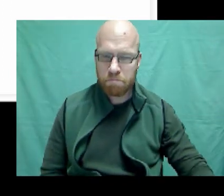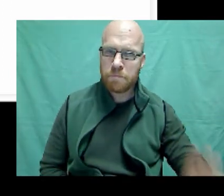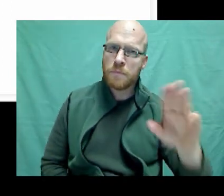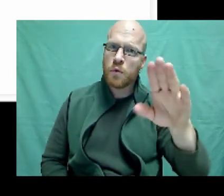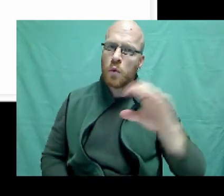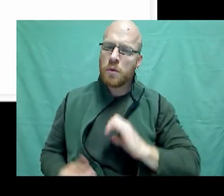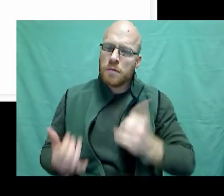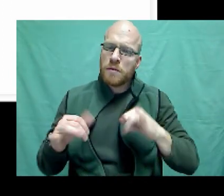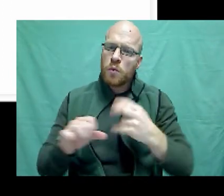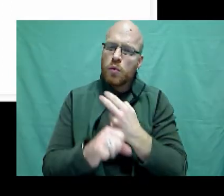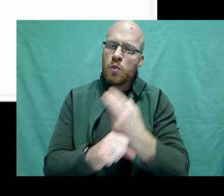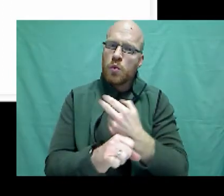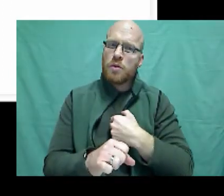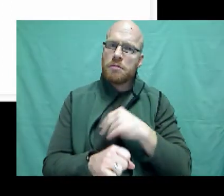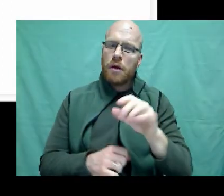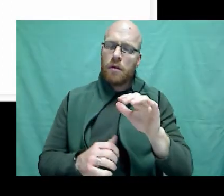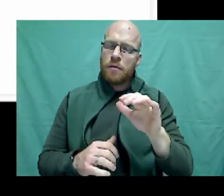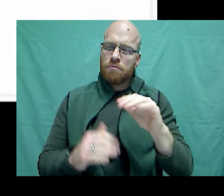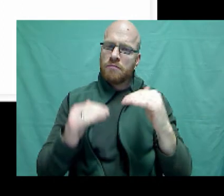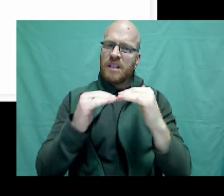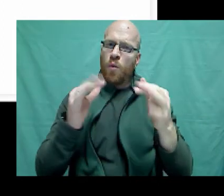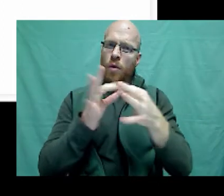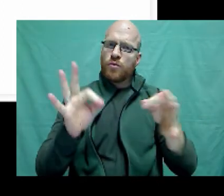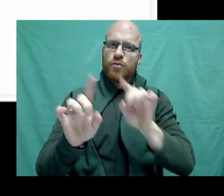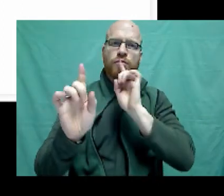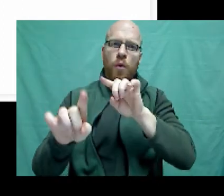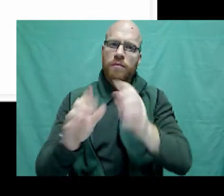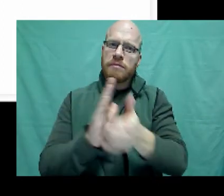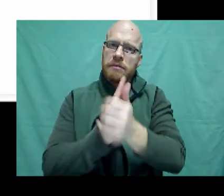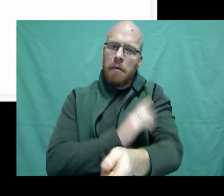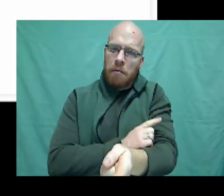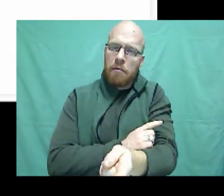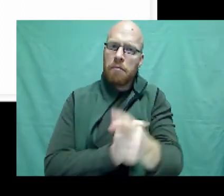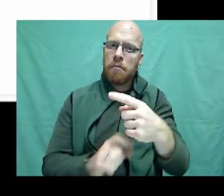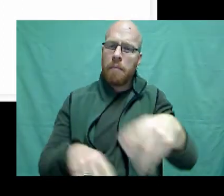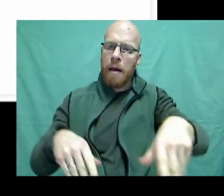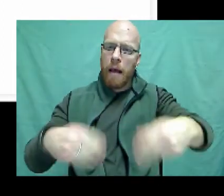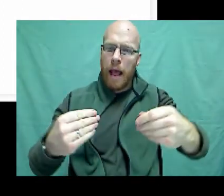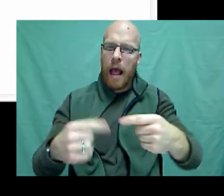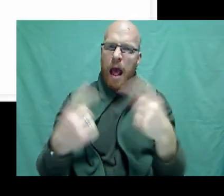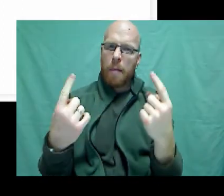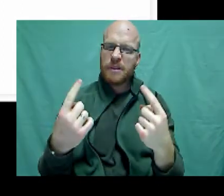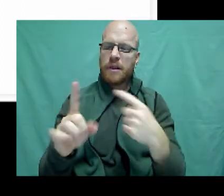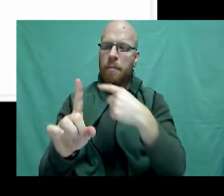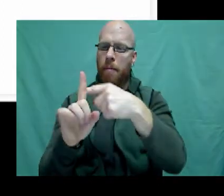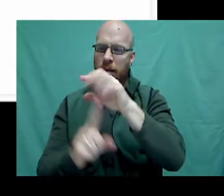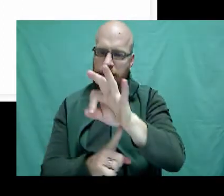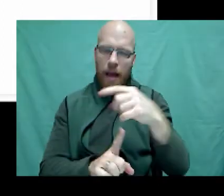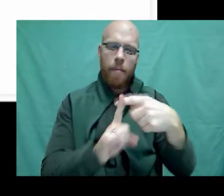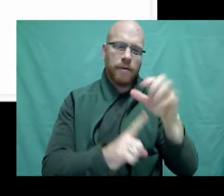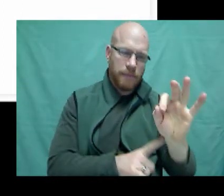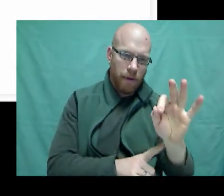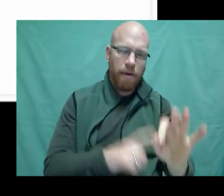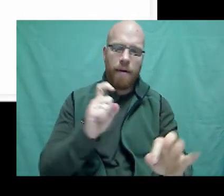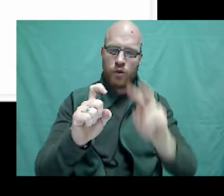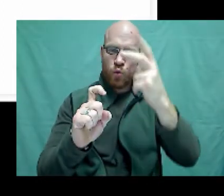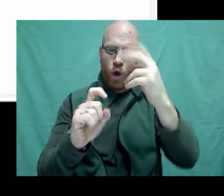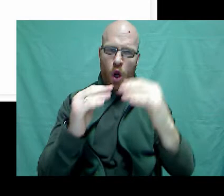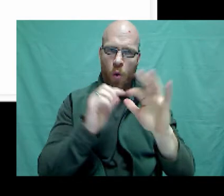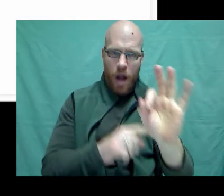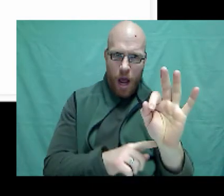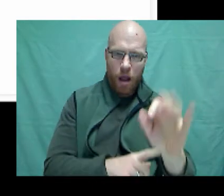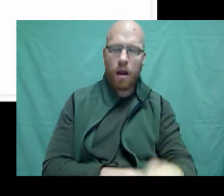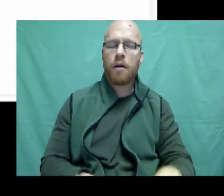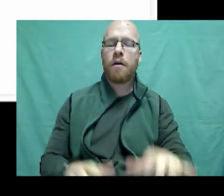So now I'm still using my equation solving skills. I'm going to add 9 to both sides. So I have x squared